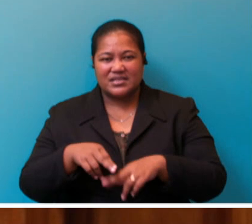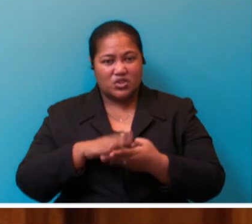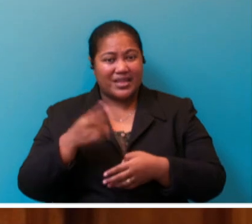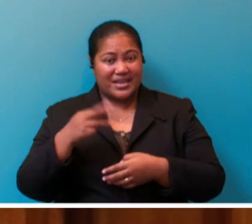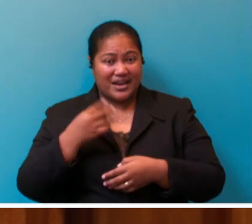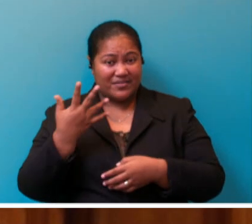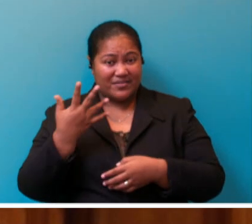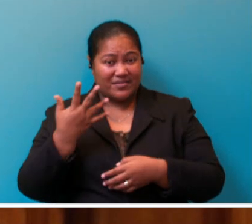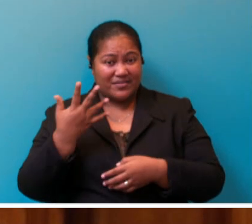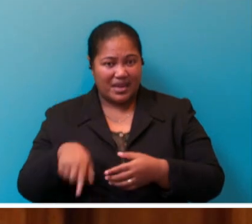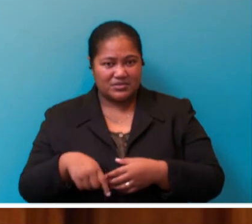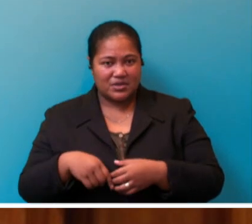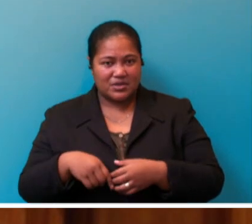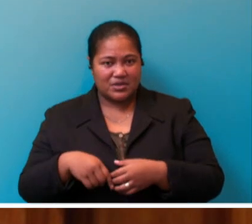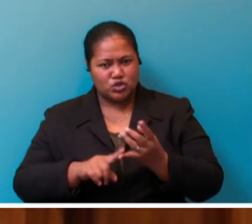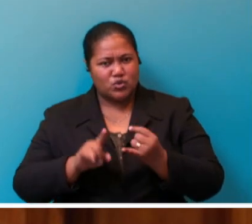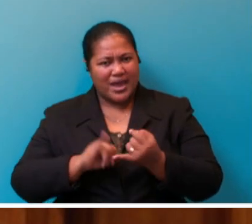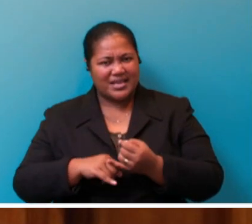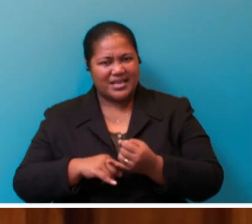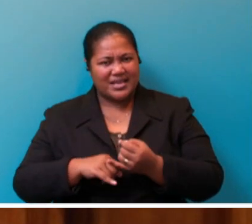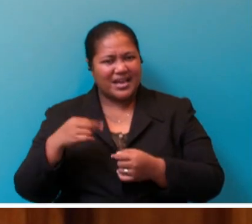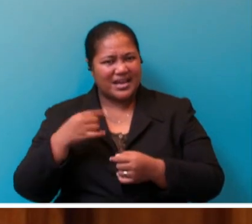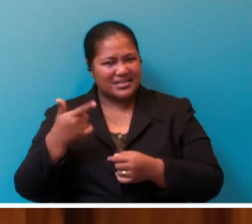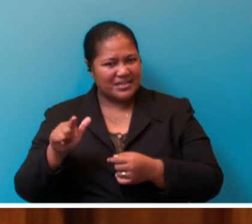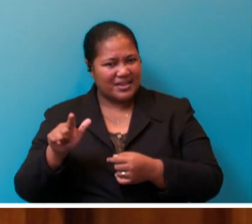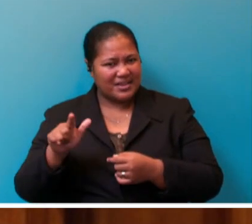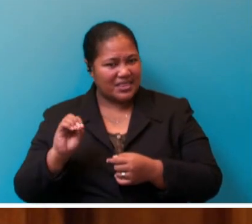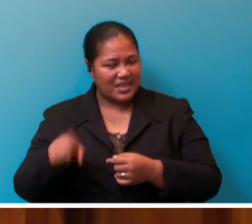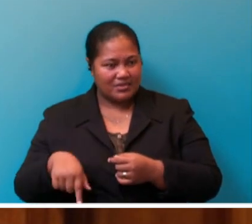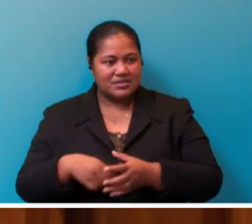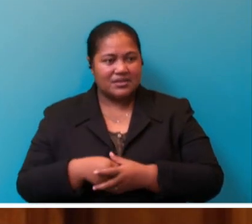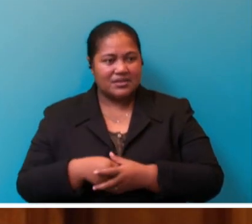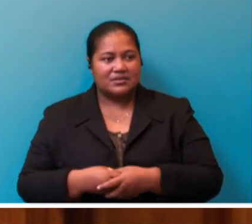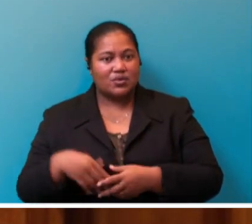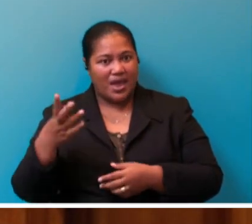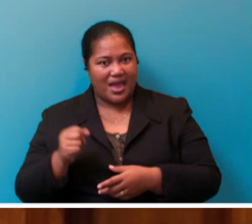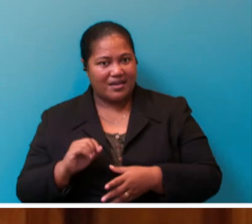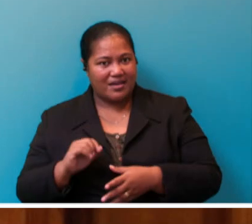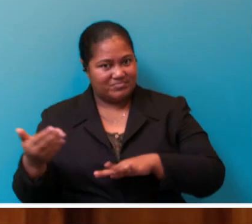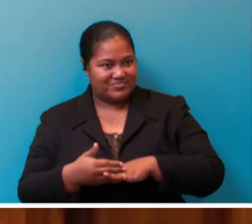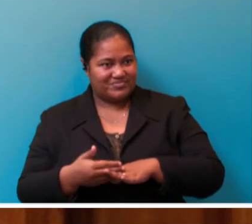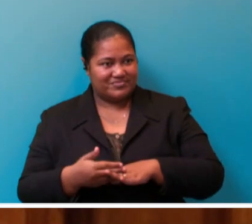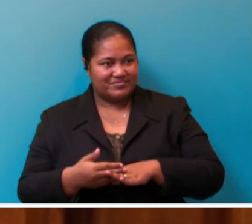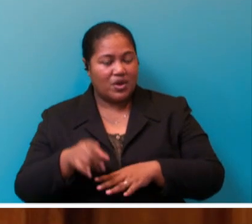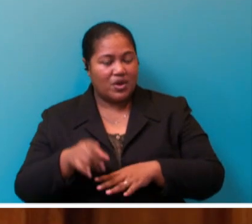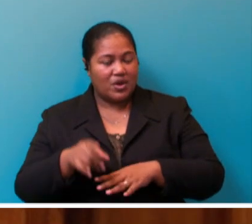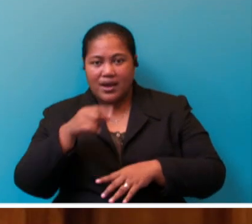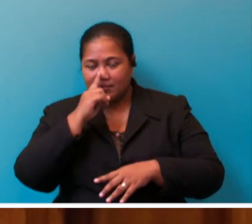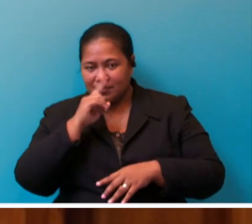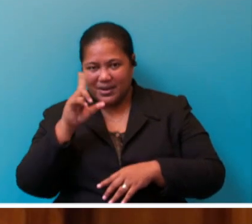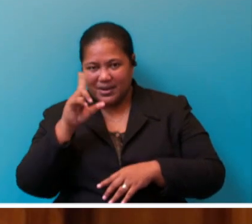or US 147,000 in spending per port of call, and one cruise ship passenger brings in